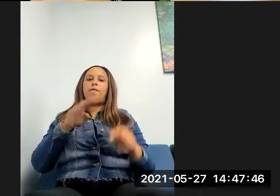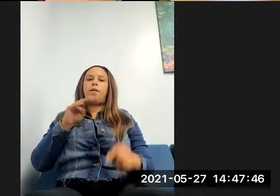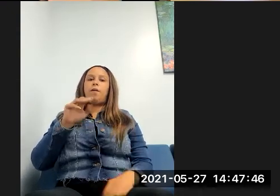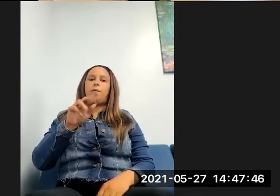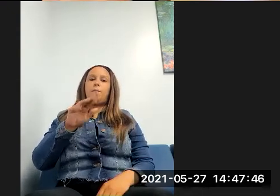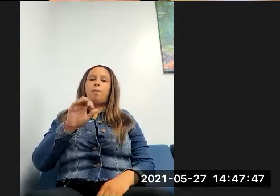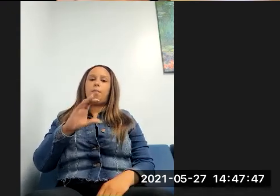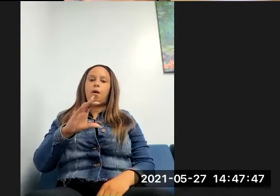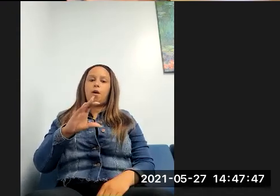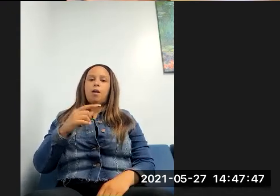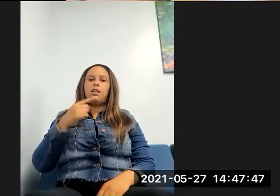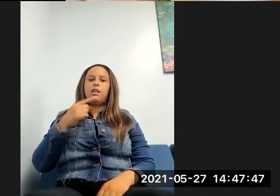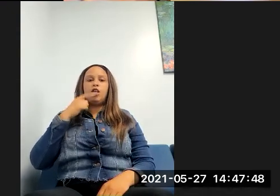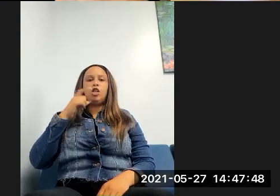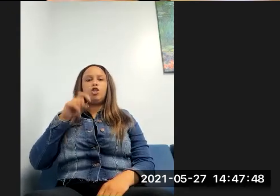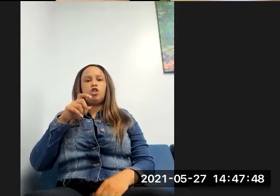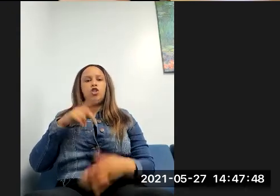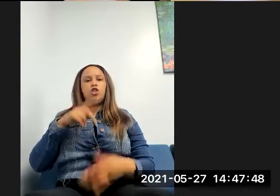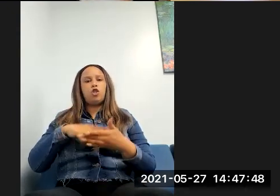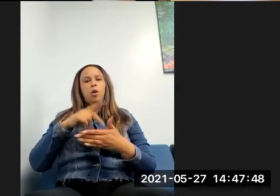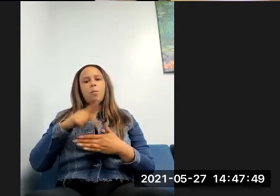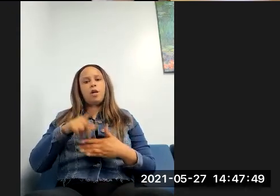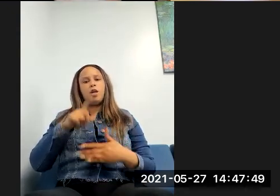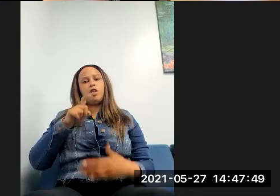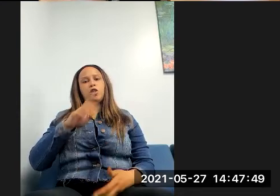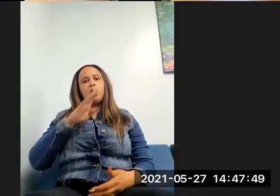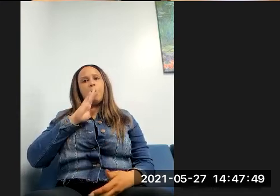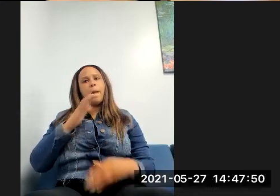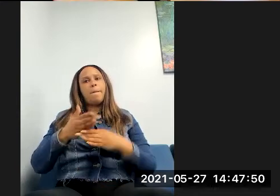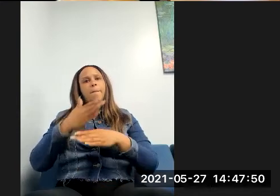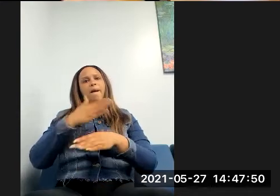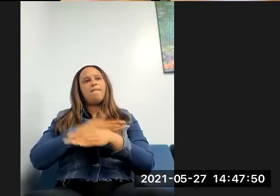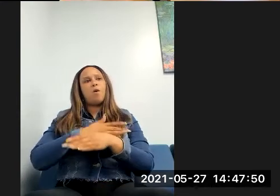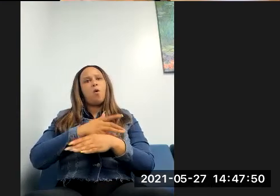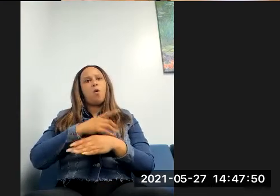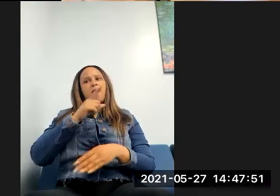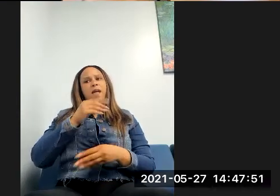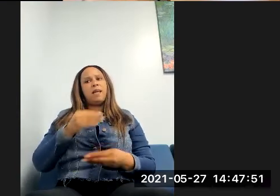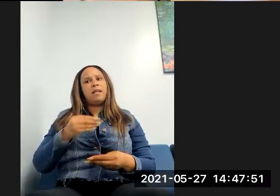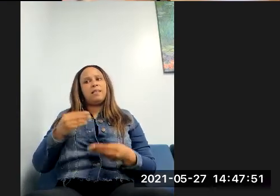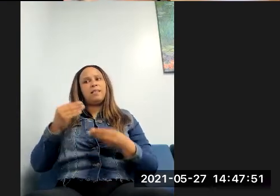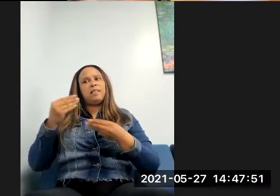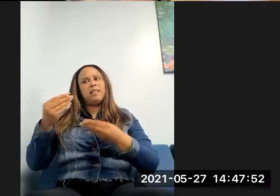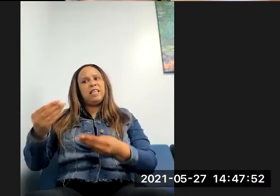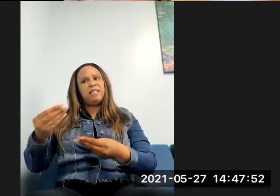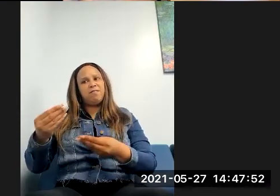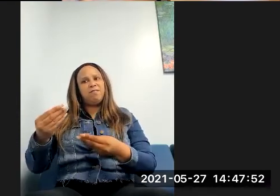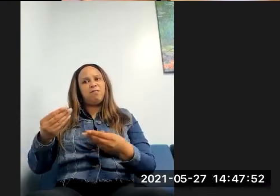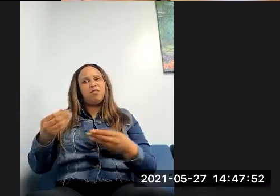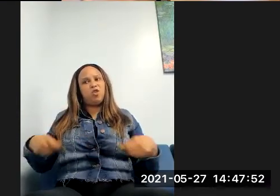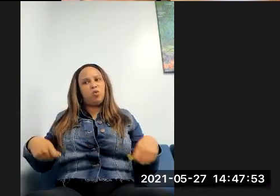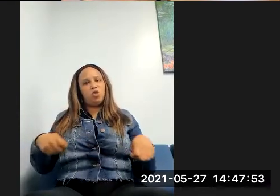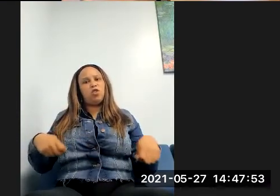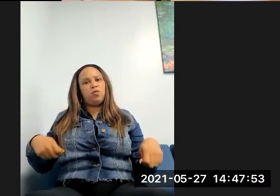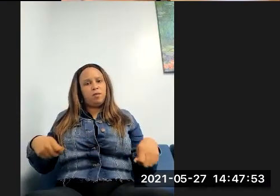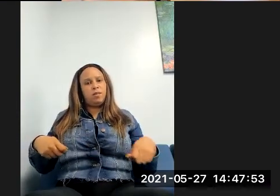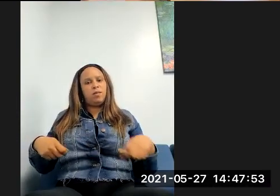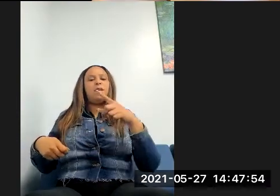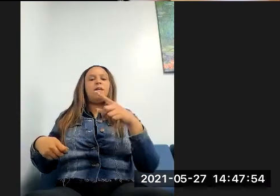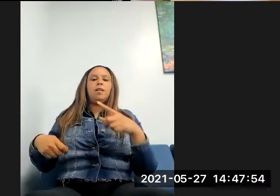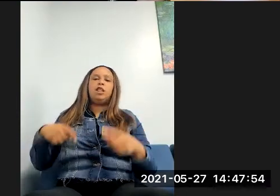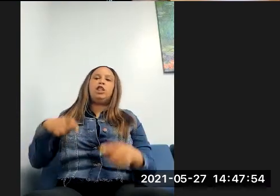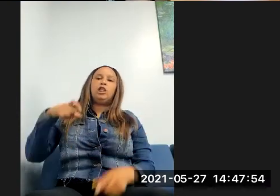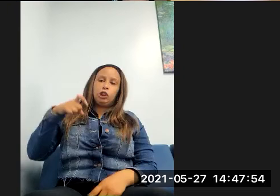programming be done by the tech or vendor before they leave the home, I guess? Should is the operative word in